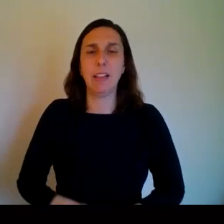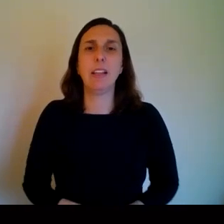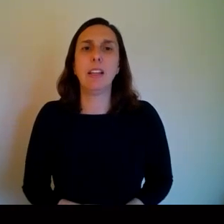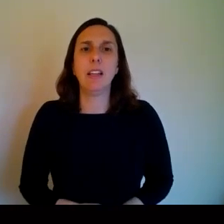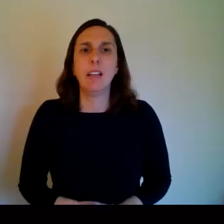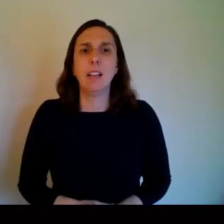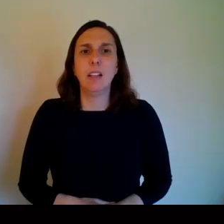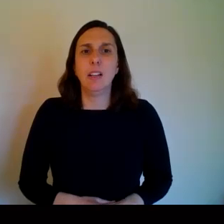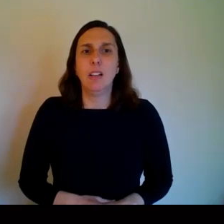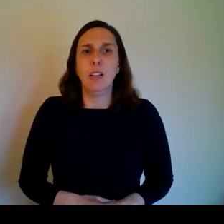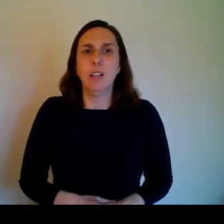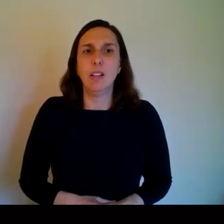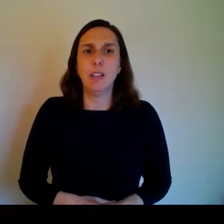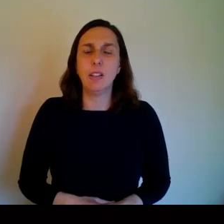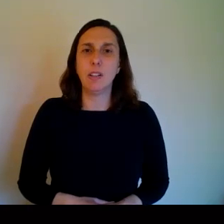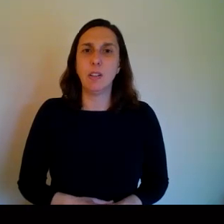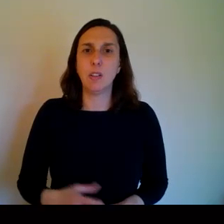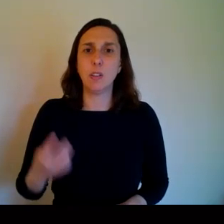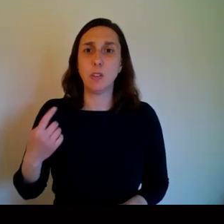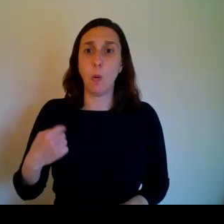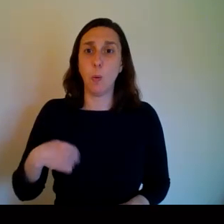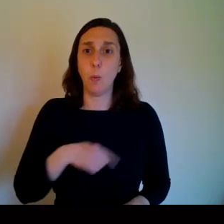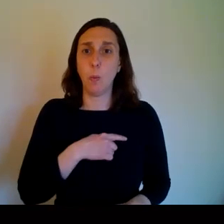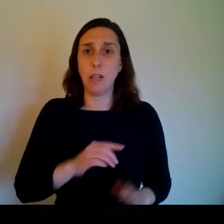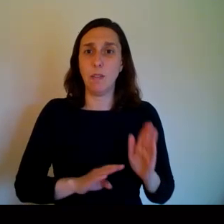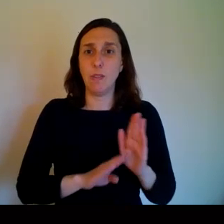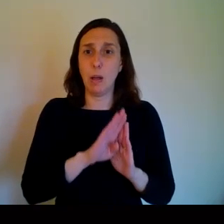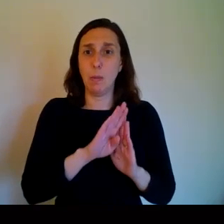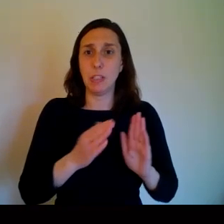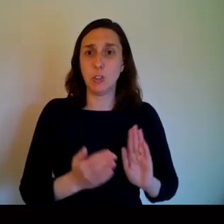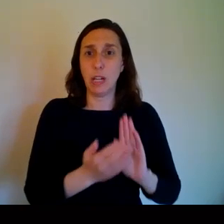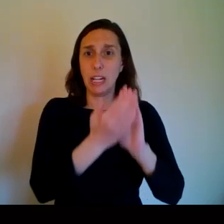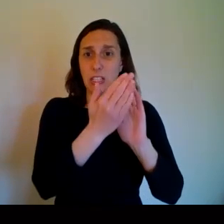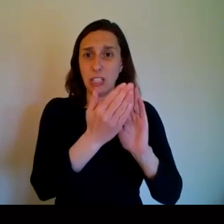for working with a stopping distance.